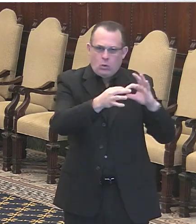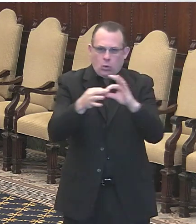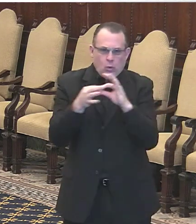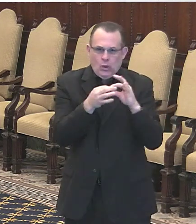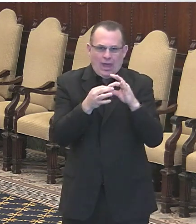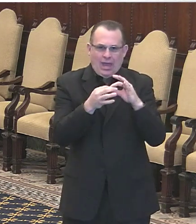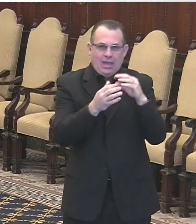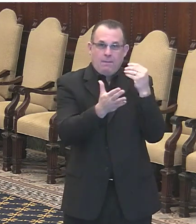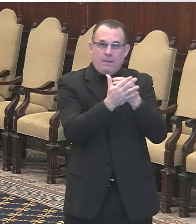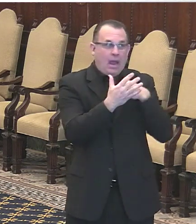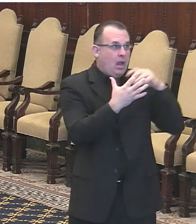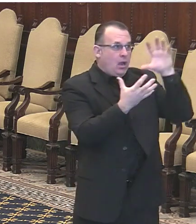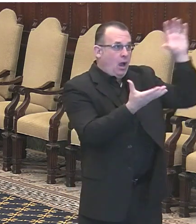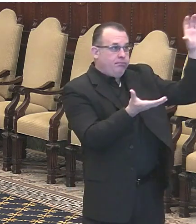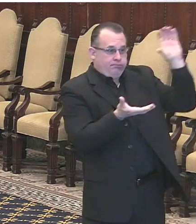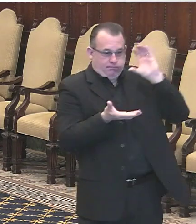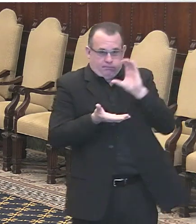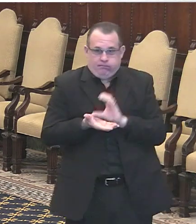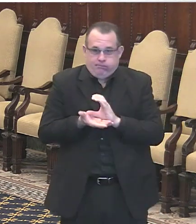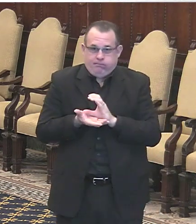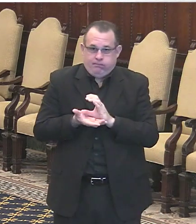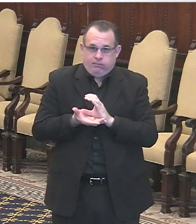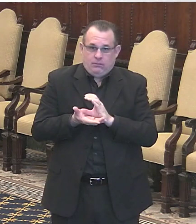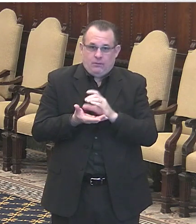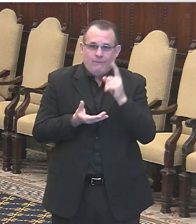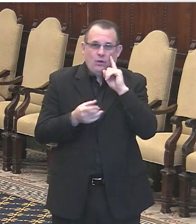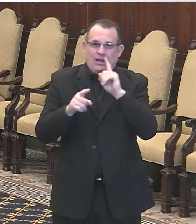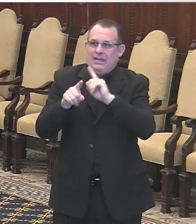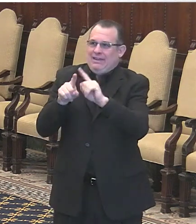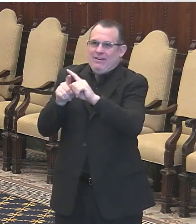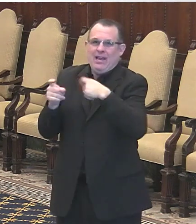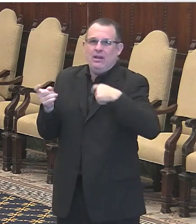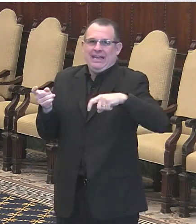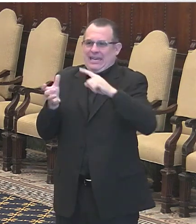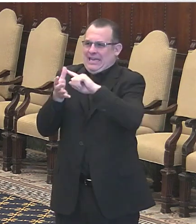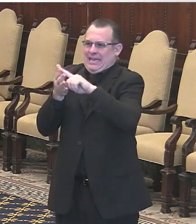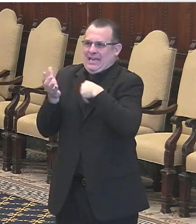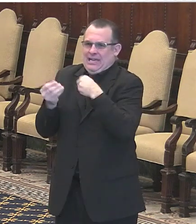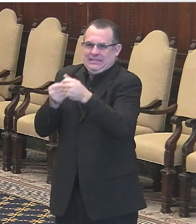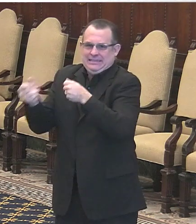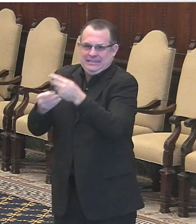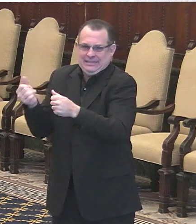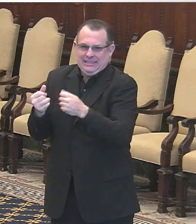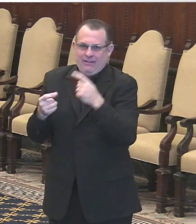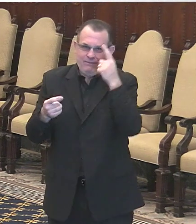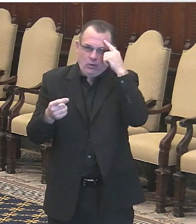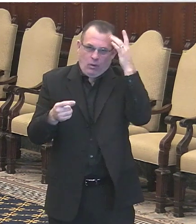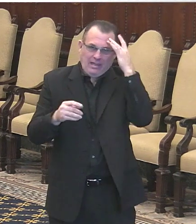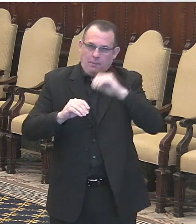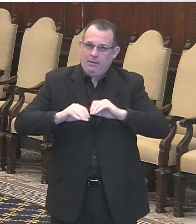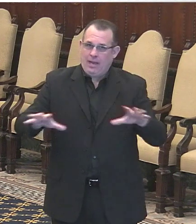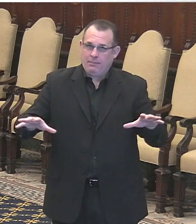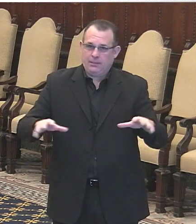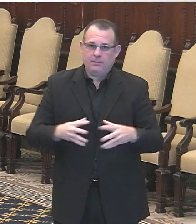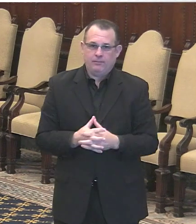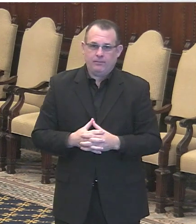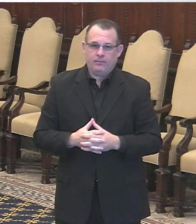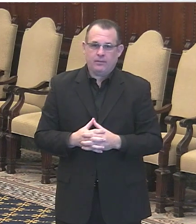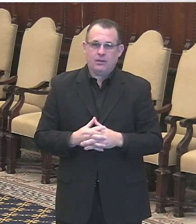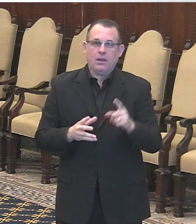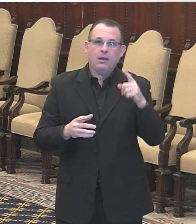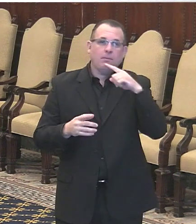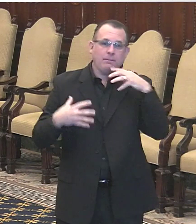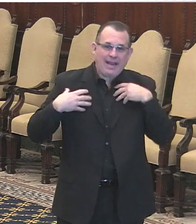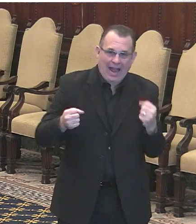available to Philadelphia for a wide range of needs caused by this pandemic. A public health and economic crisis of this magnitude